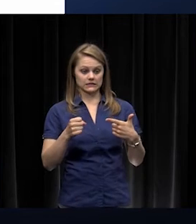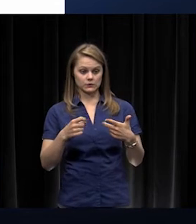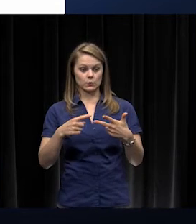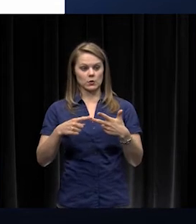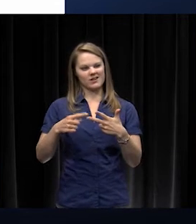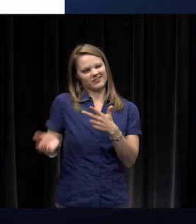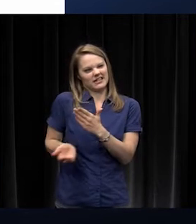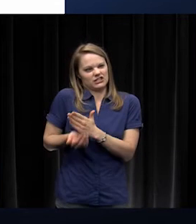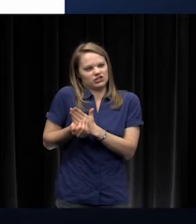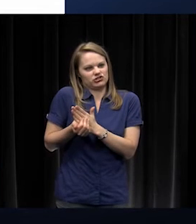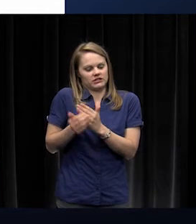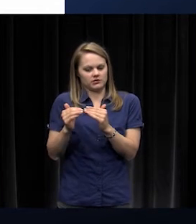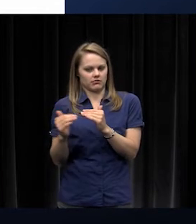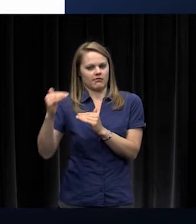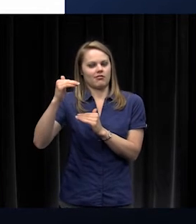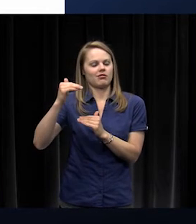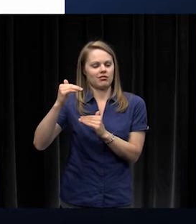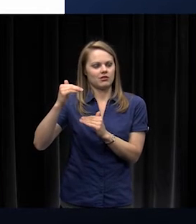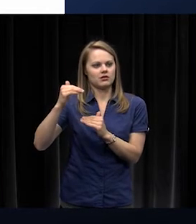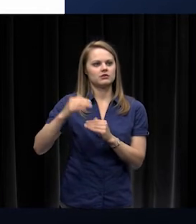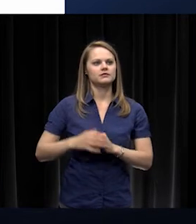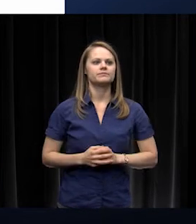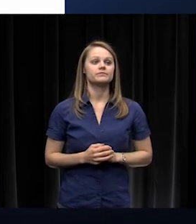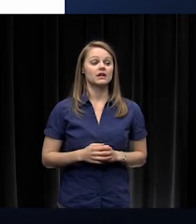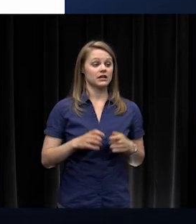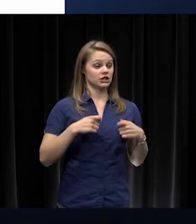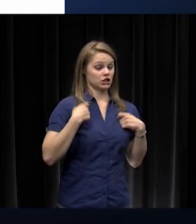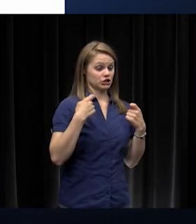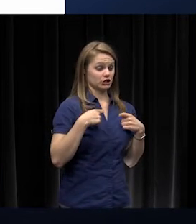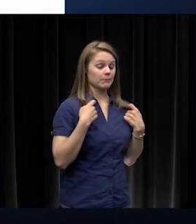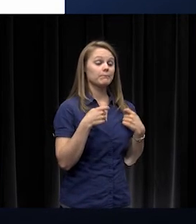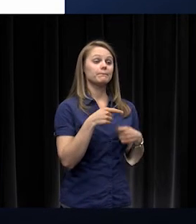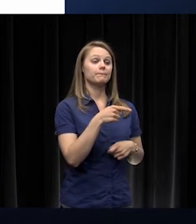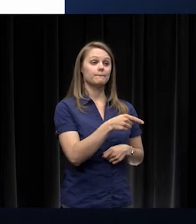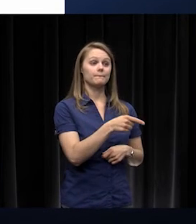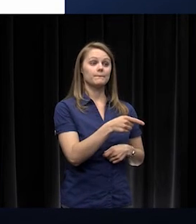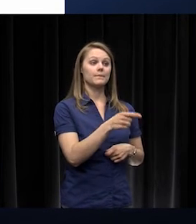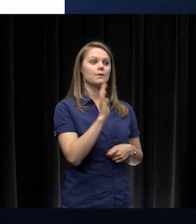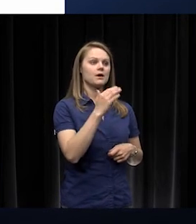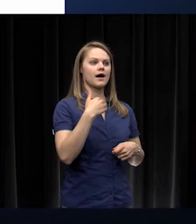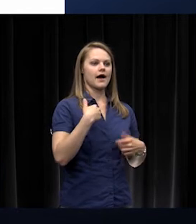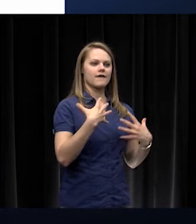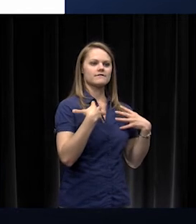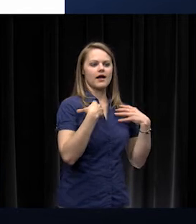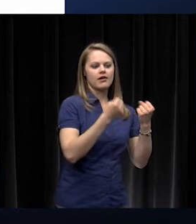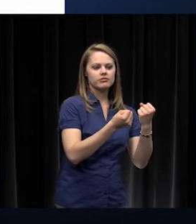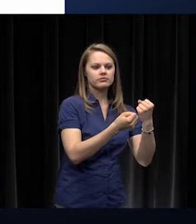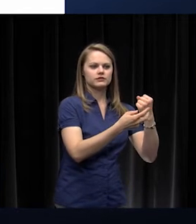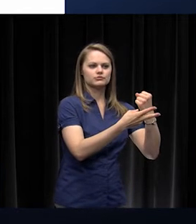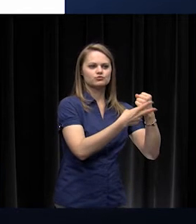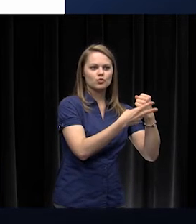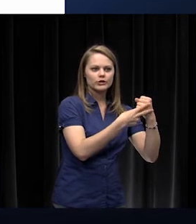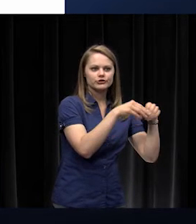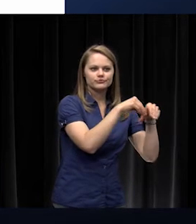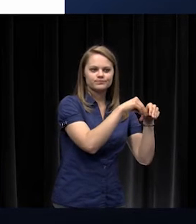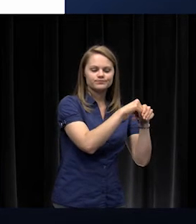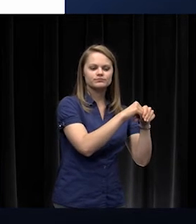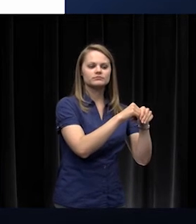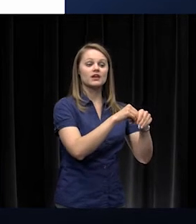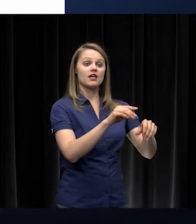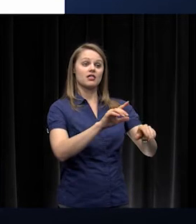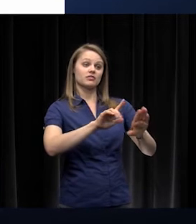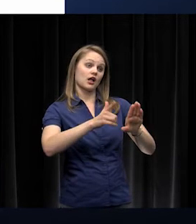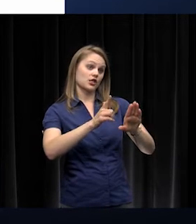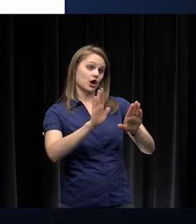annex is a step above that. So in the gym, you will see when we renovate it, we'll have health storage, we'll renovate the locker rooms that are in